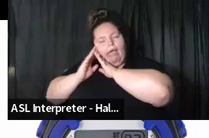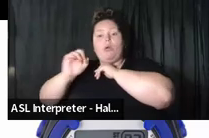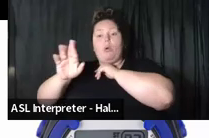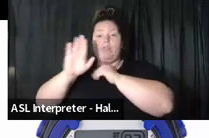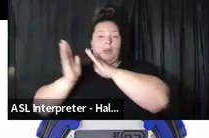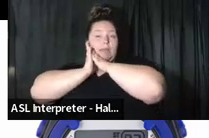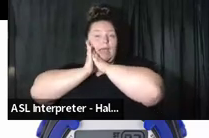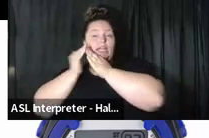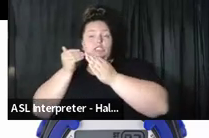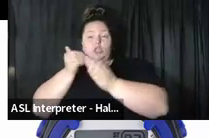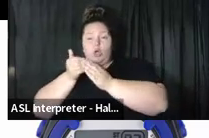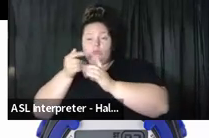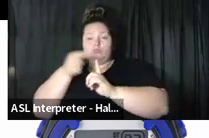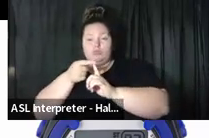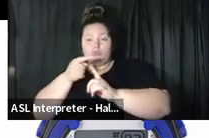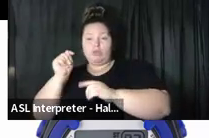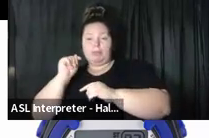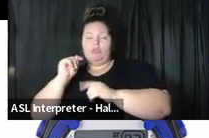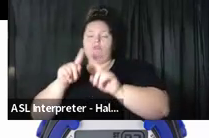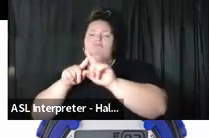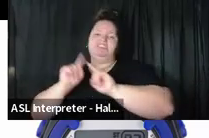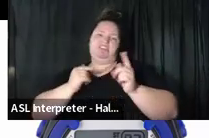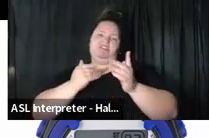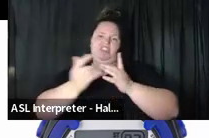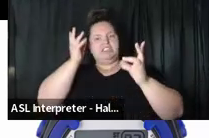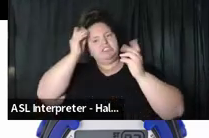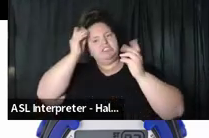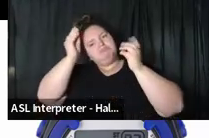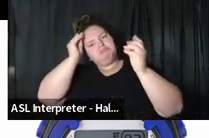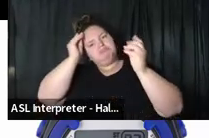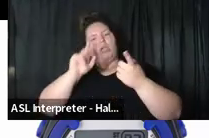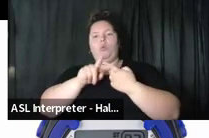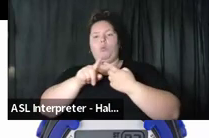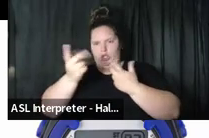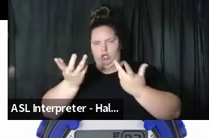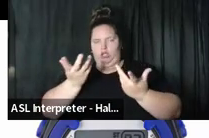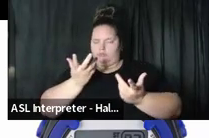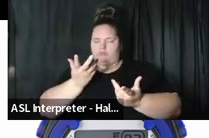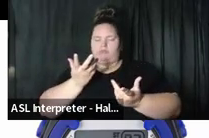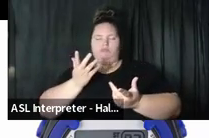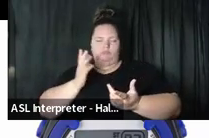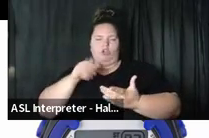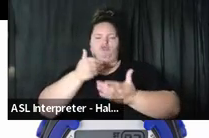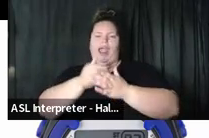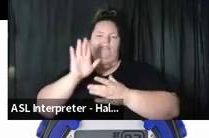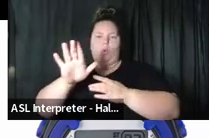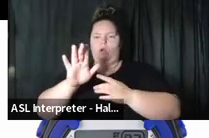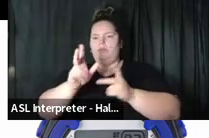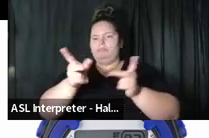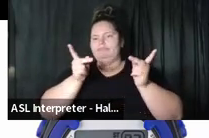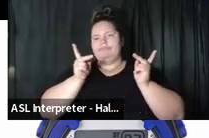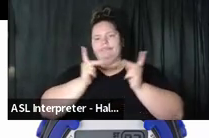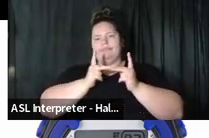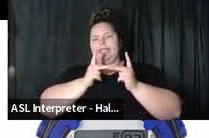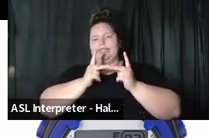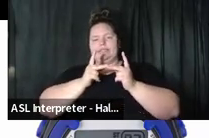they have a hard time getting to the bathroom, just different things like that to think about when you're at your destination or at the hotel of how they're